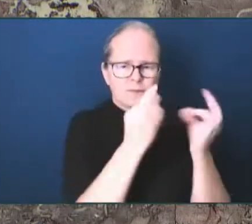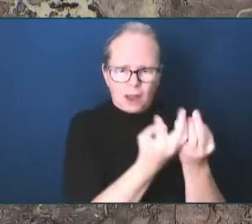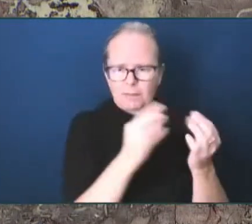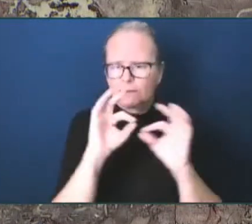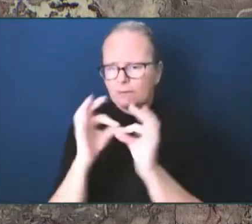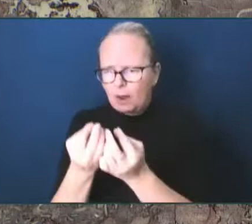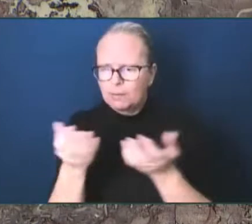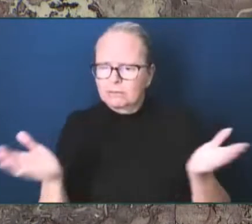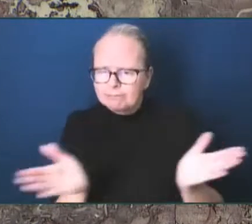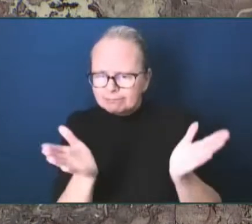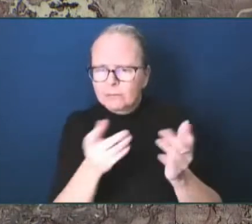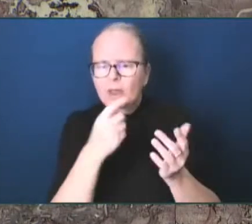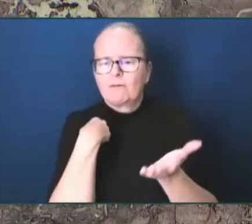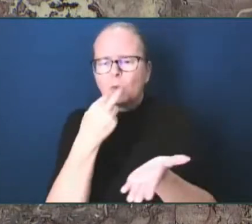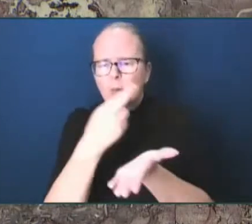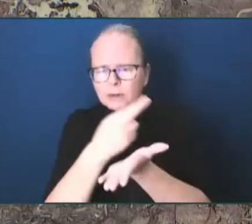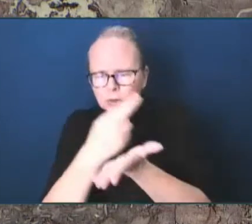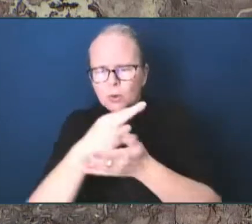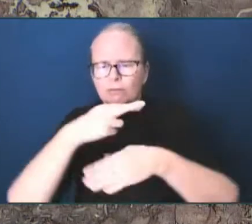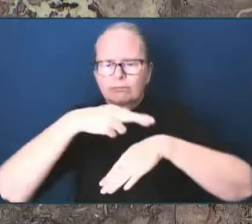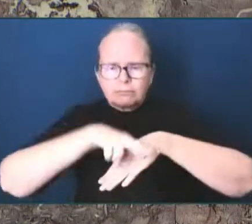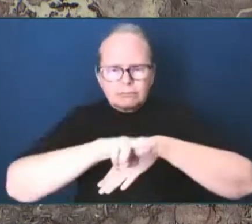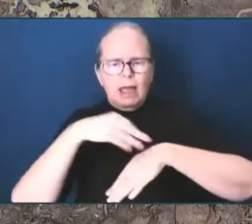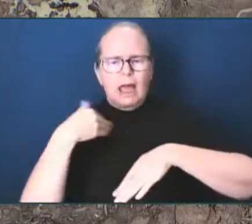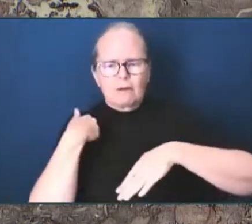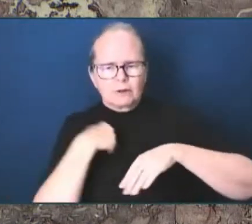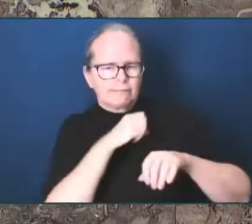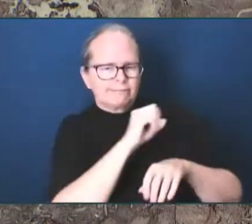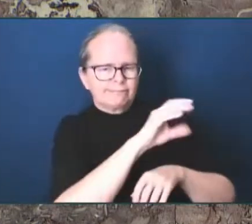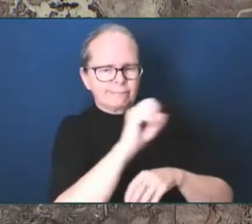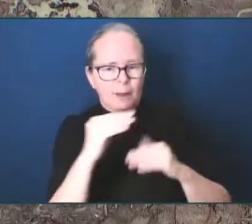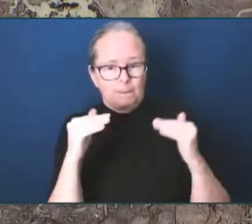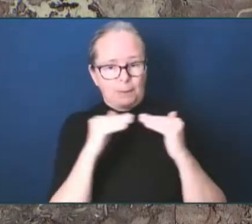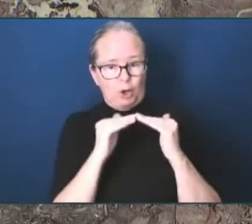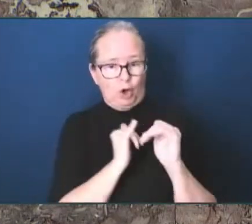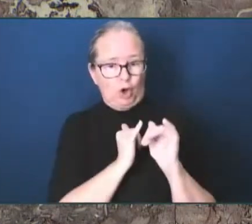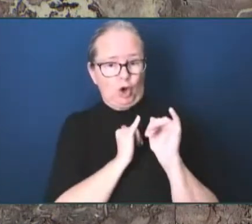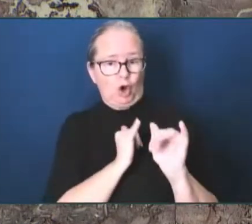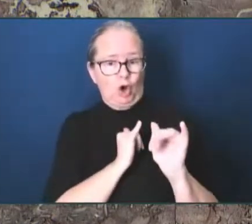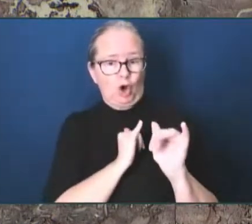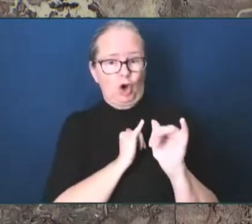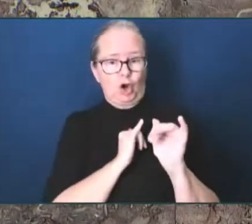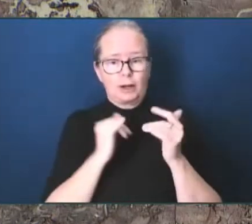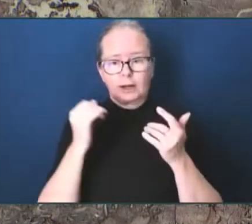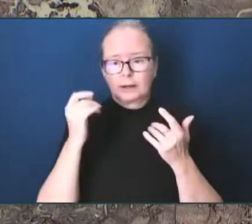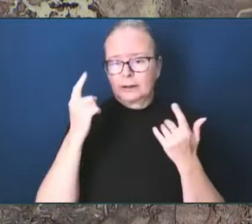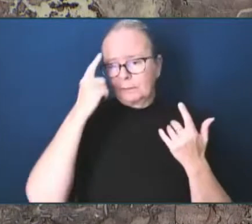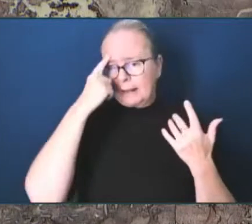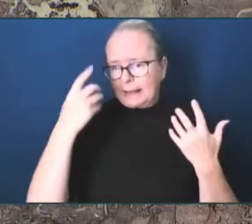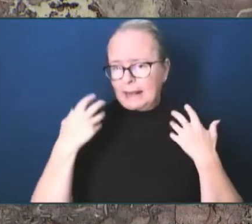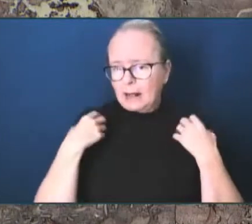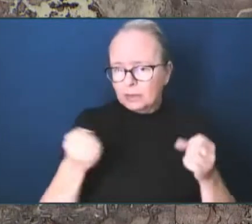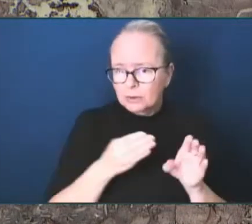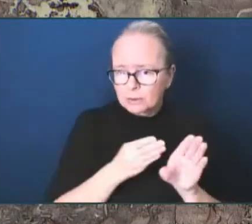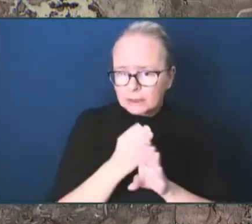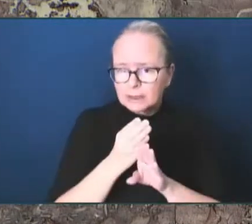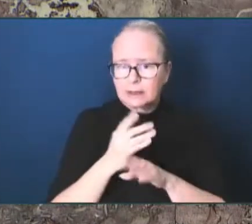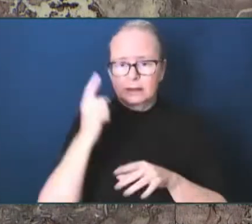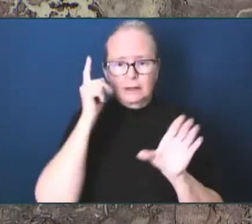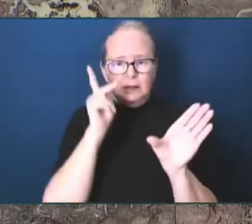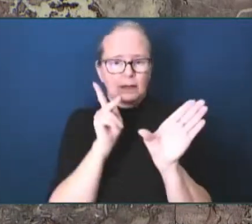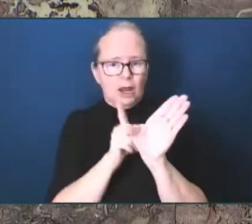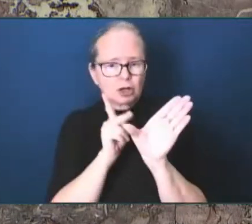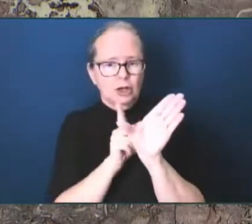mental health professionals, social workers, psychiatric nurses to provide trauma-informed, culturally safe support. That's